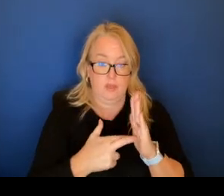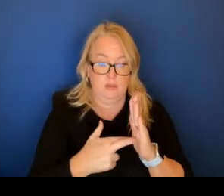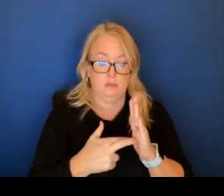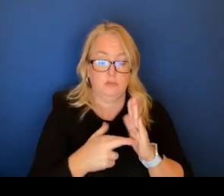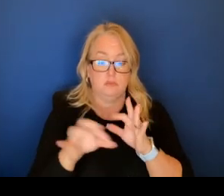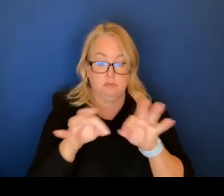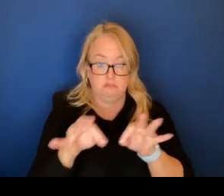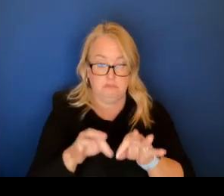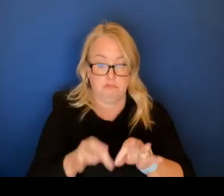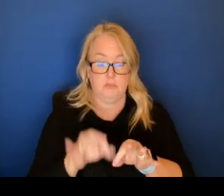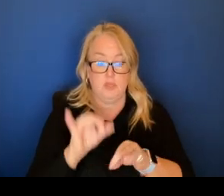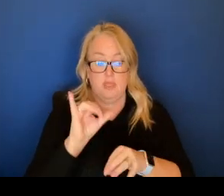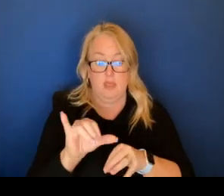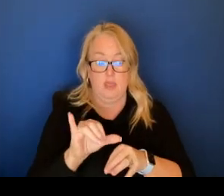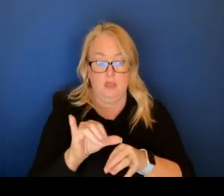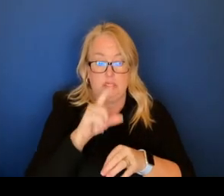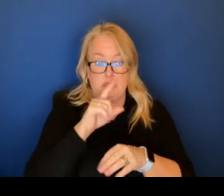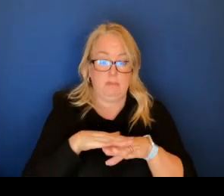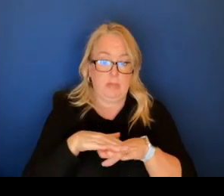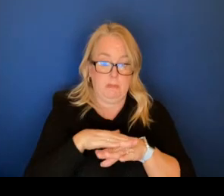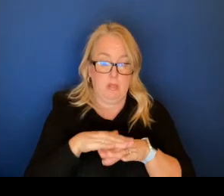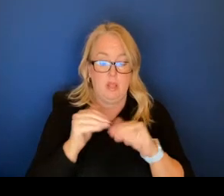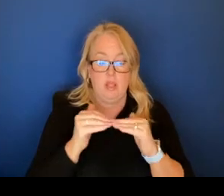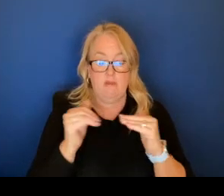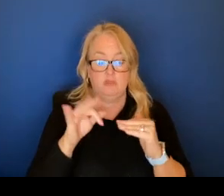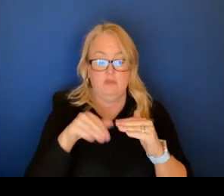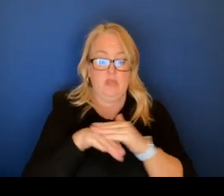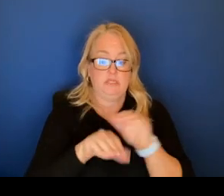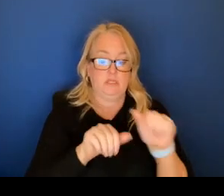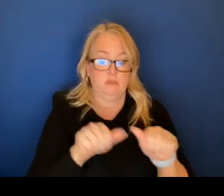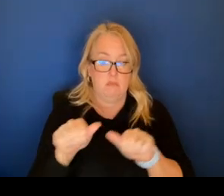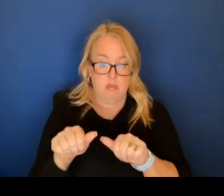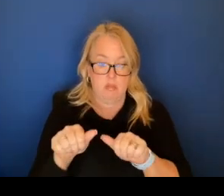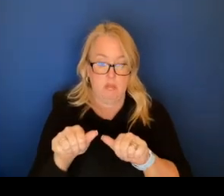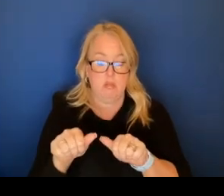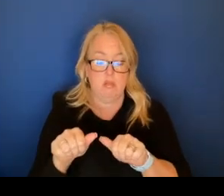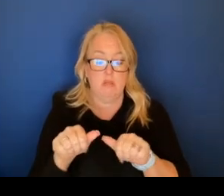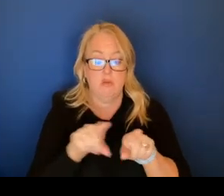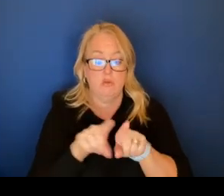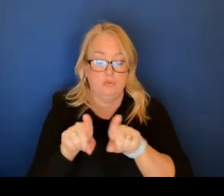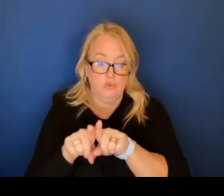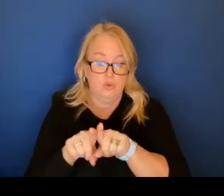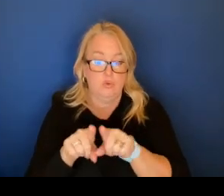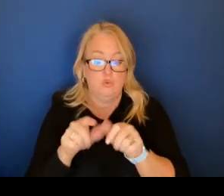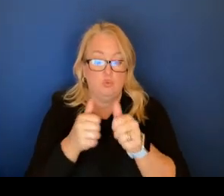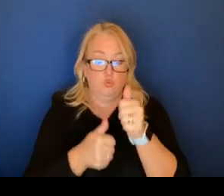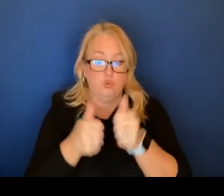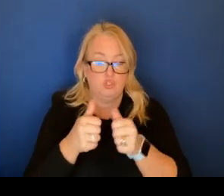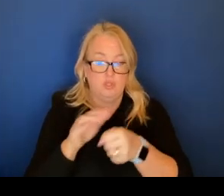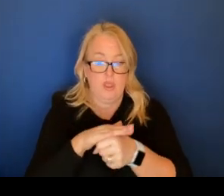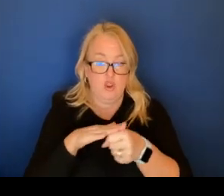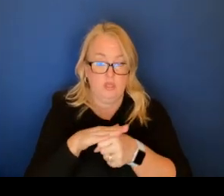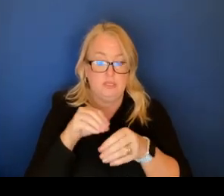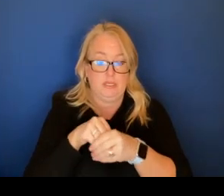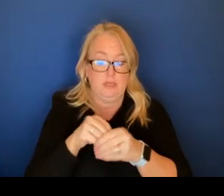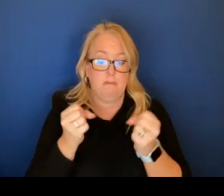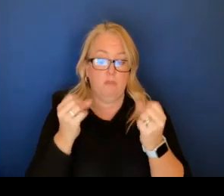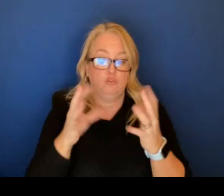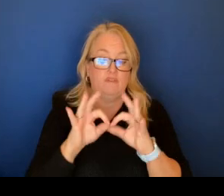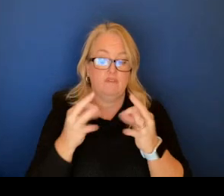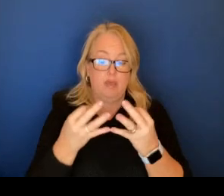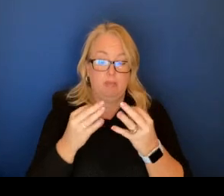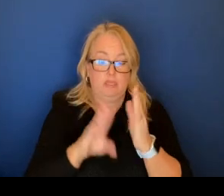which establish the minimal levels of accessibility and which areas of a multifamily development